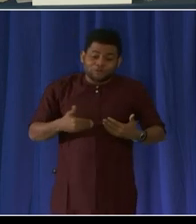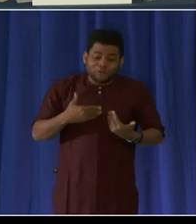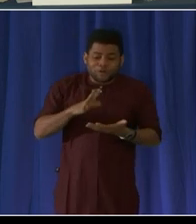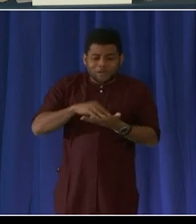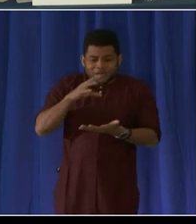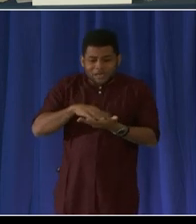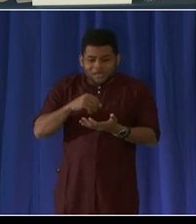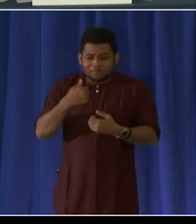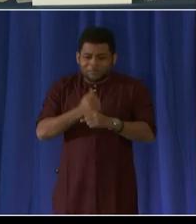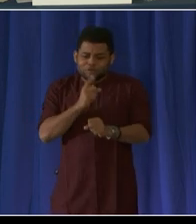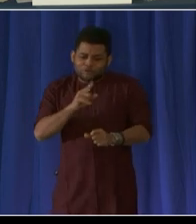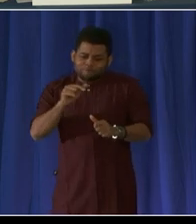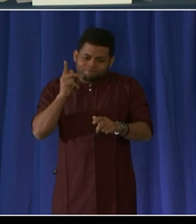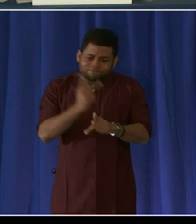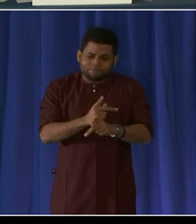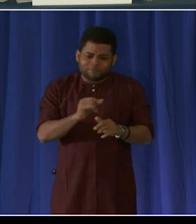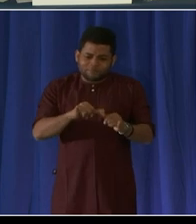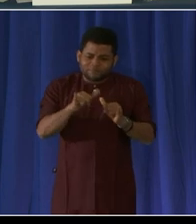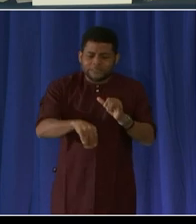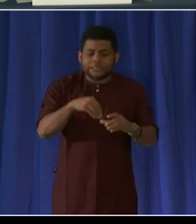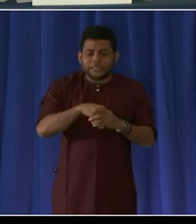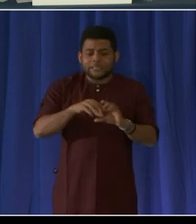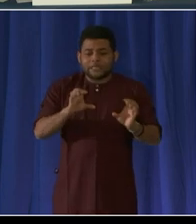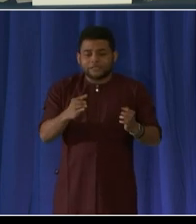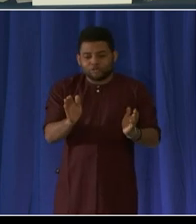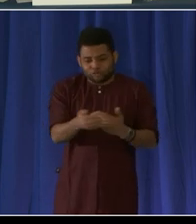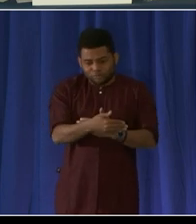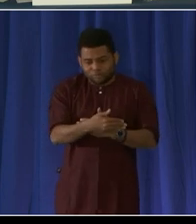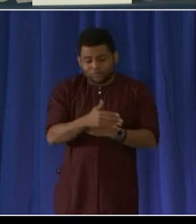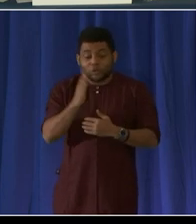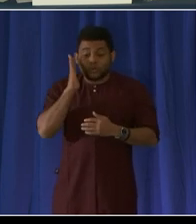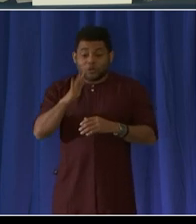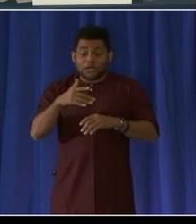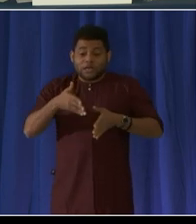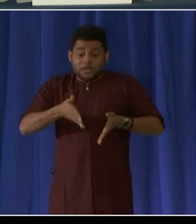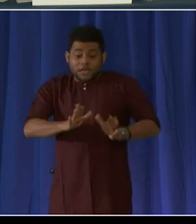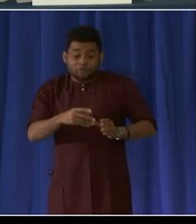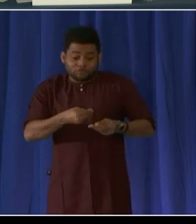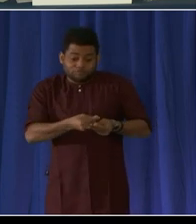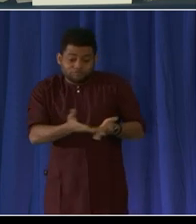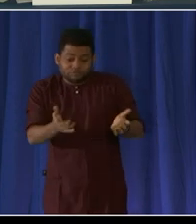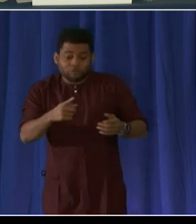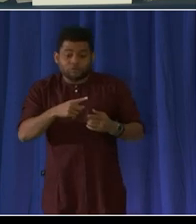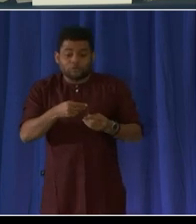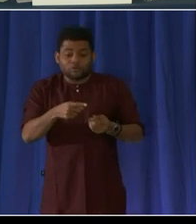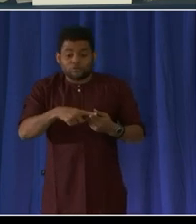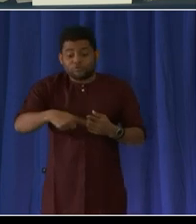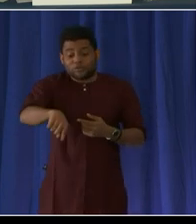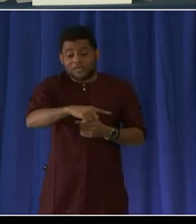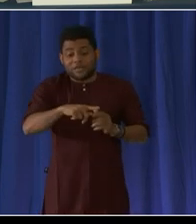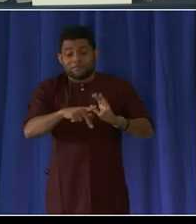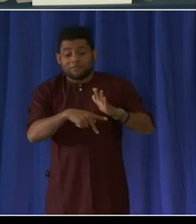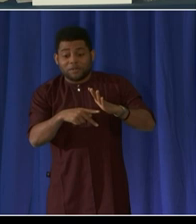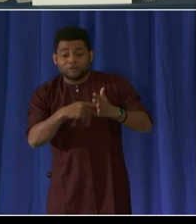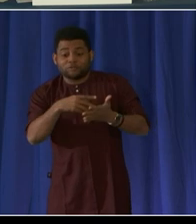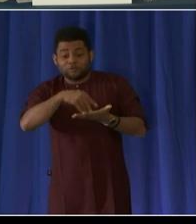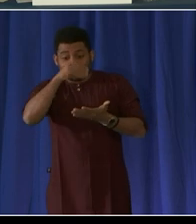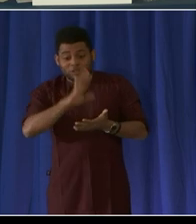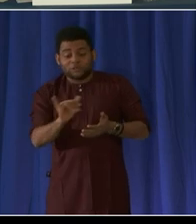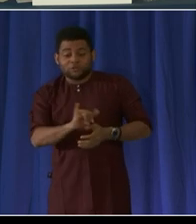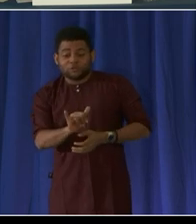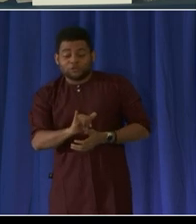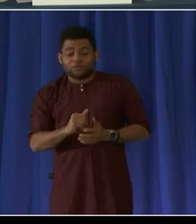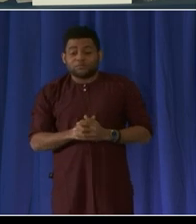in the classroom. We're also utilizing the antigen-based testing kit for our pre-K students as well. This